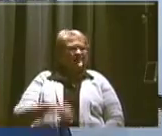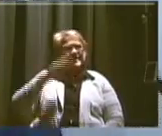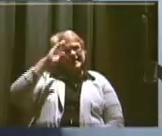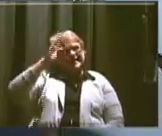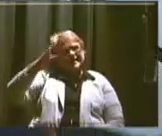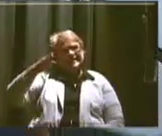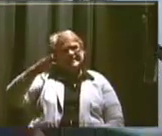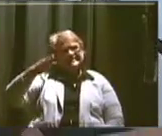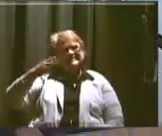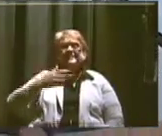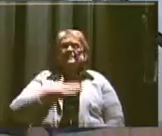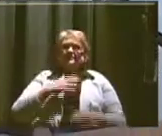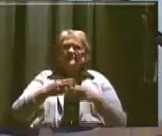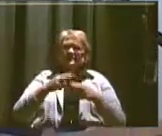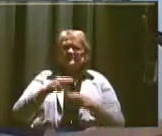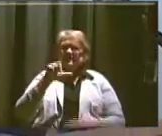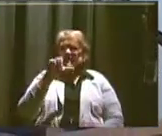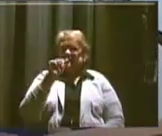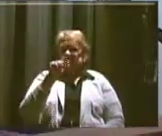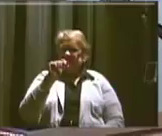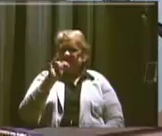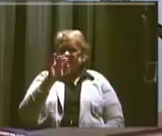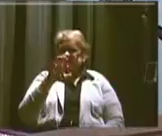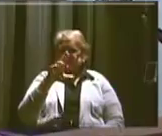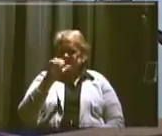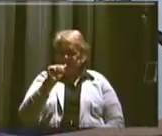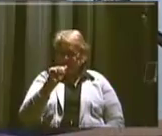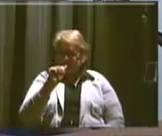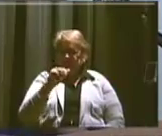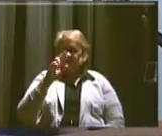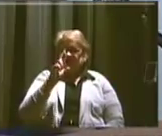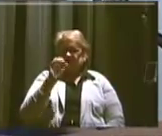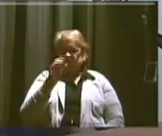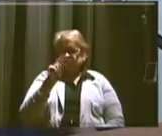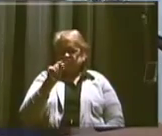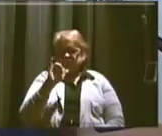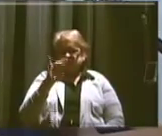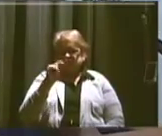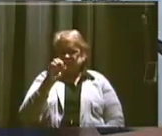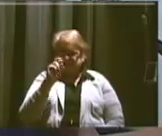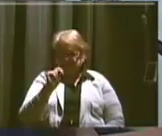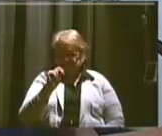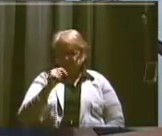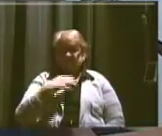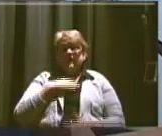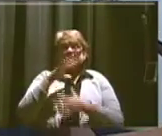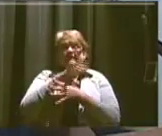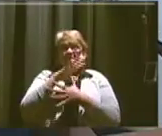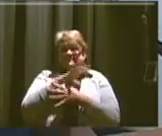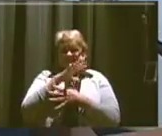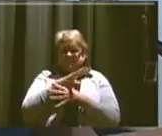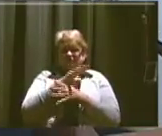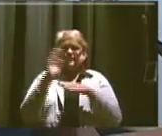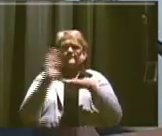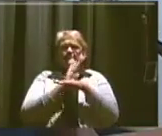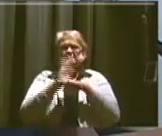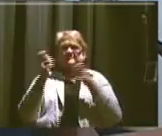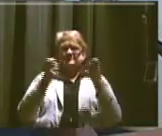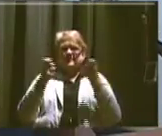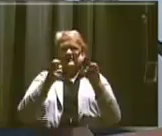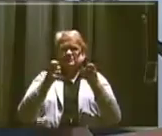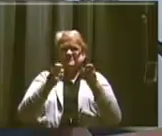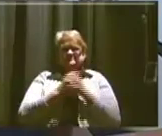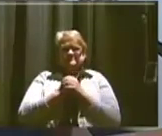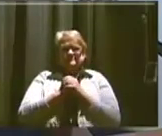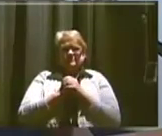Hello, my name is Leticia Robinson, and I am a senior in the Business Management Magnet. The